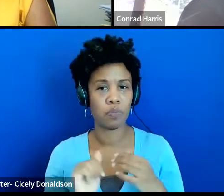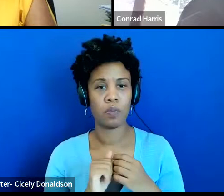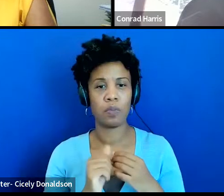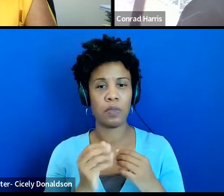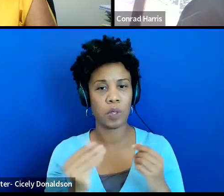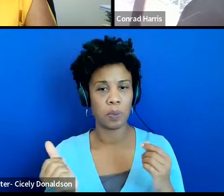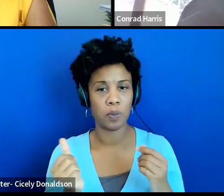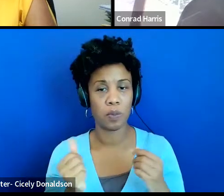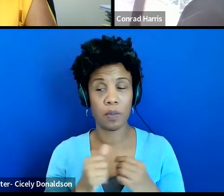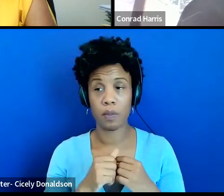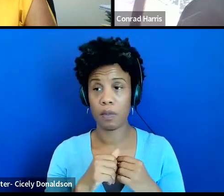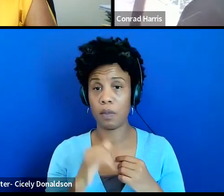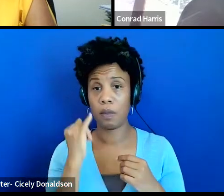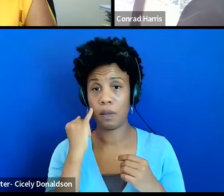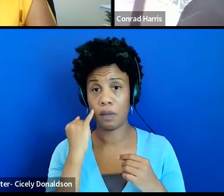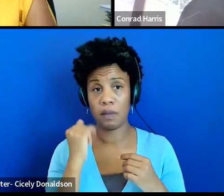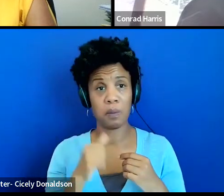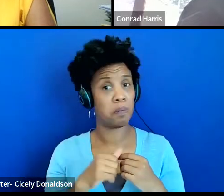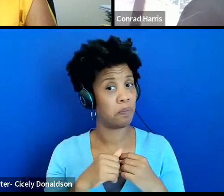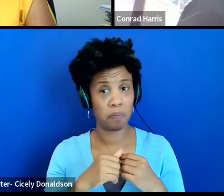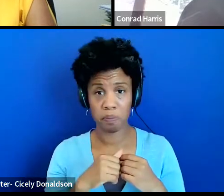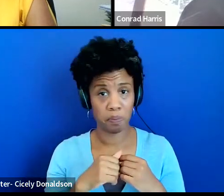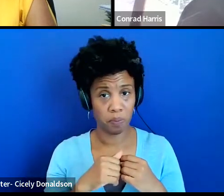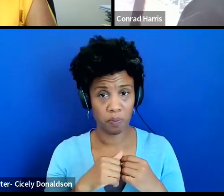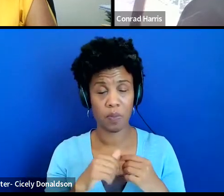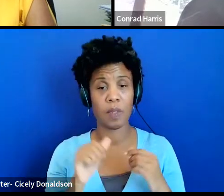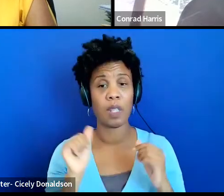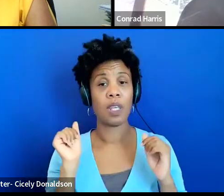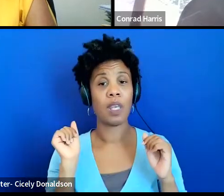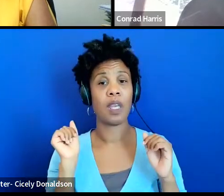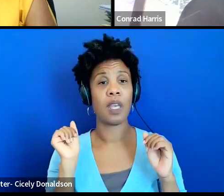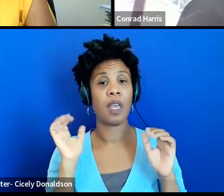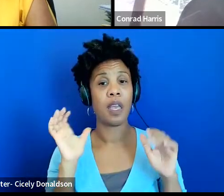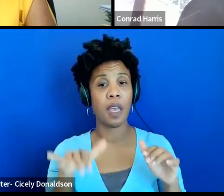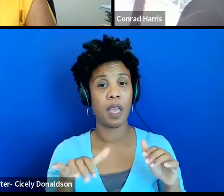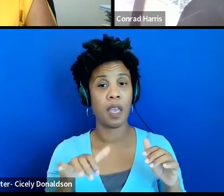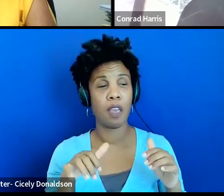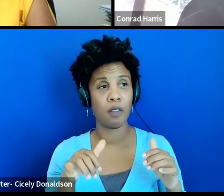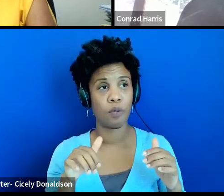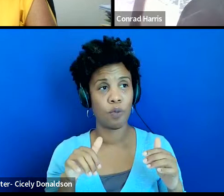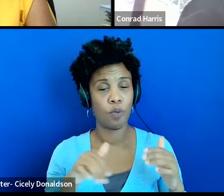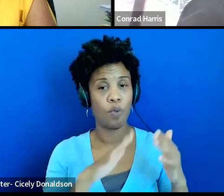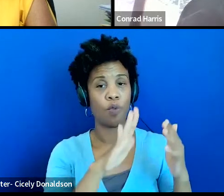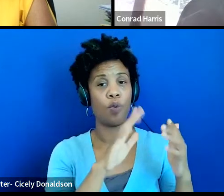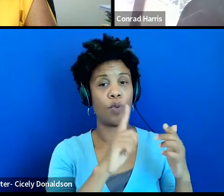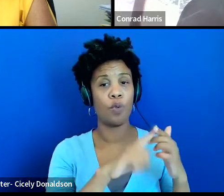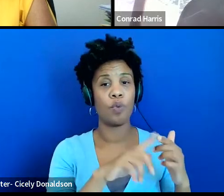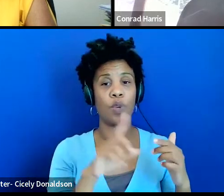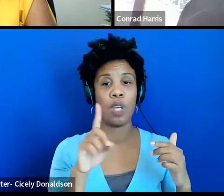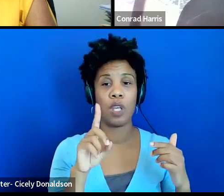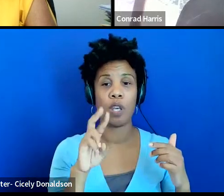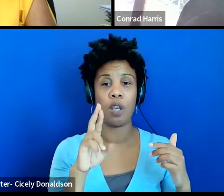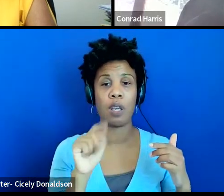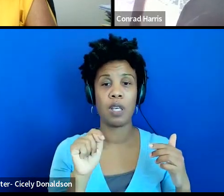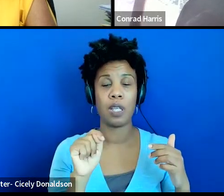can be referred to the Disability Rights Tribunal. But there has to be a process that